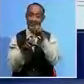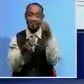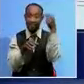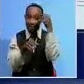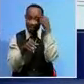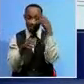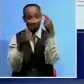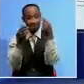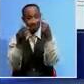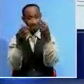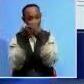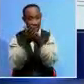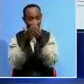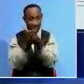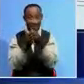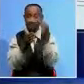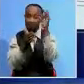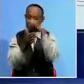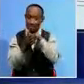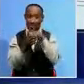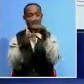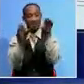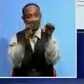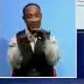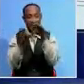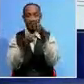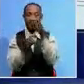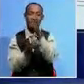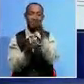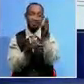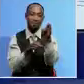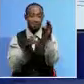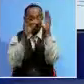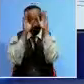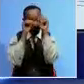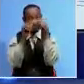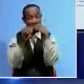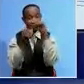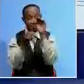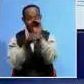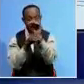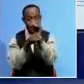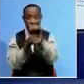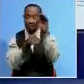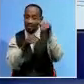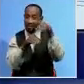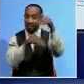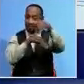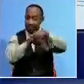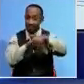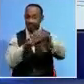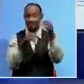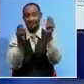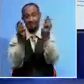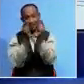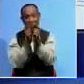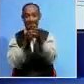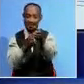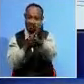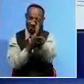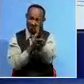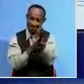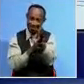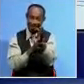to benefit activities of the UPND. The head of state made the remarks in Lusaka last night during the Meet and Greet the